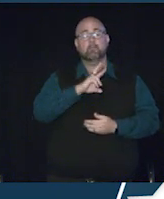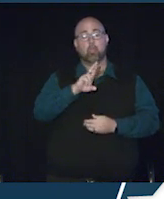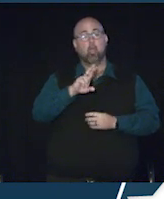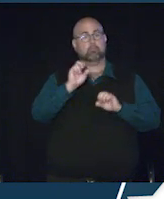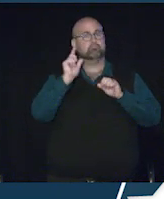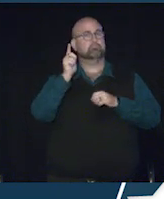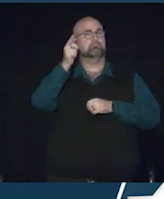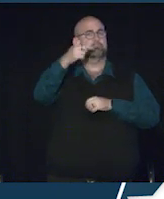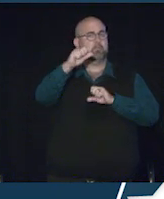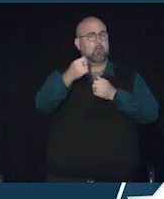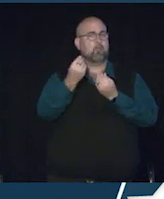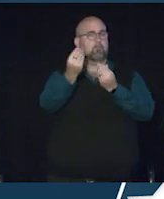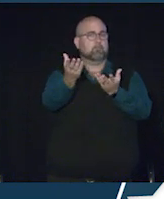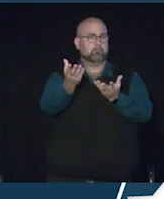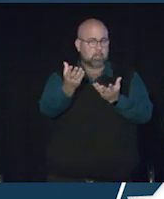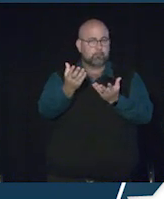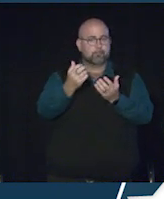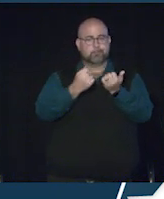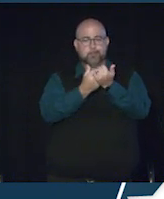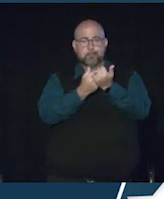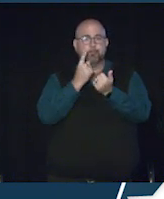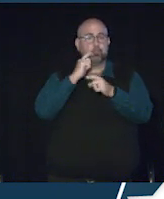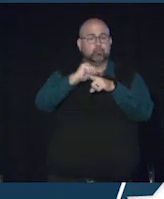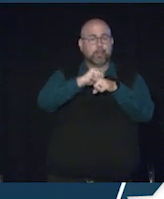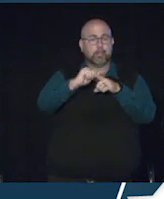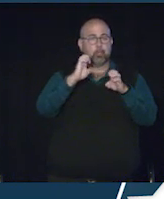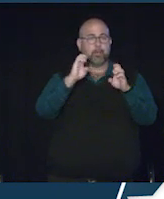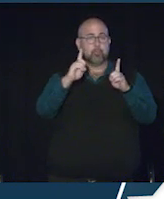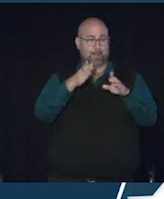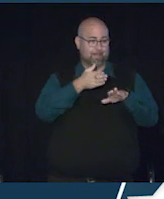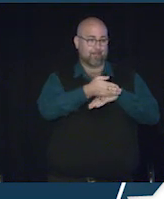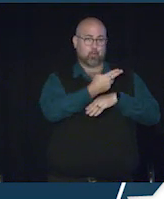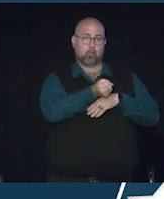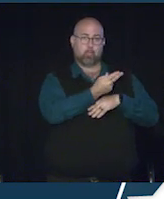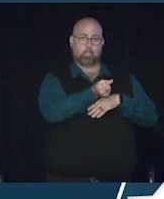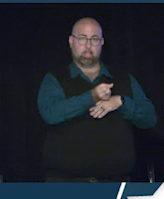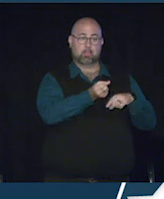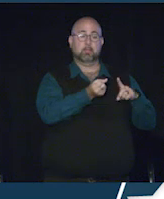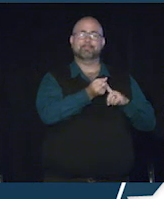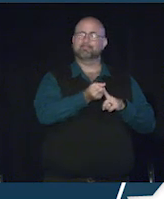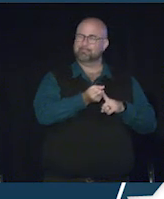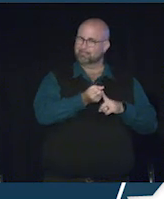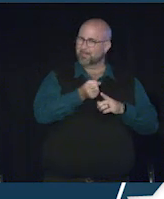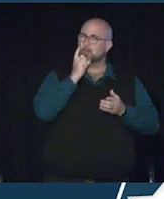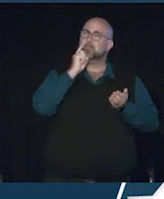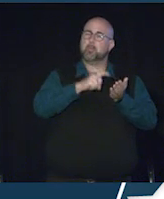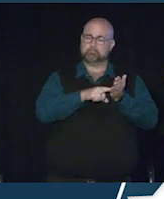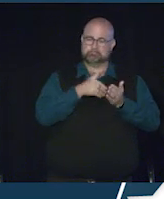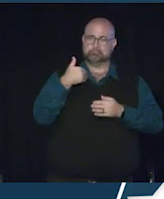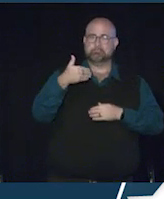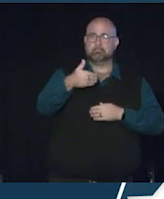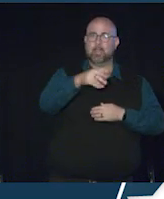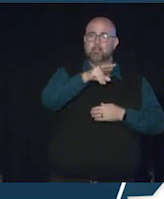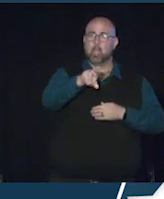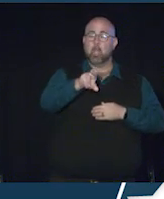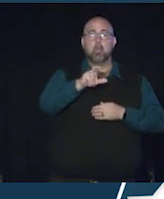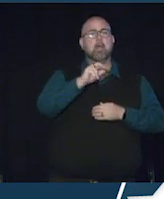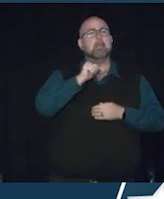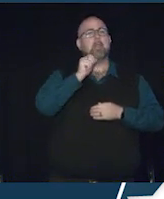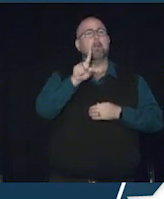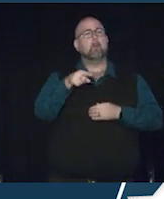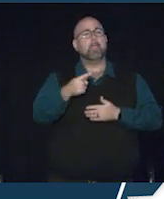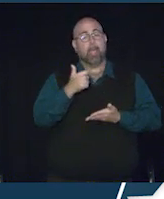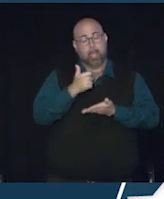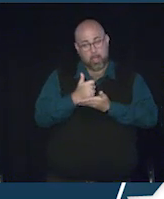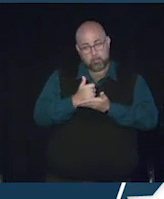assistance with training and education after high school. More and more in VR, we're focused not just on